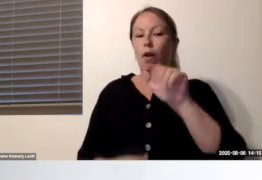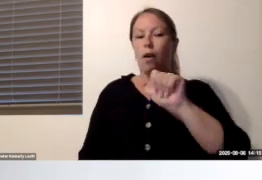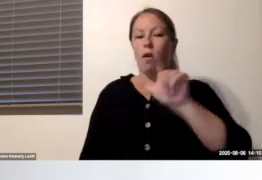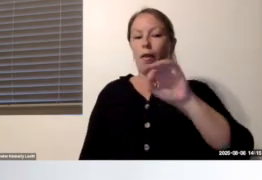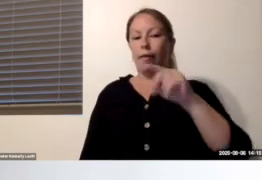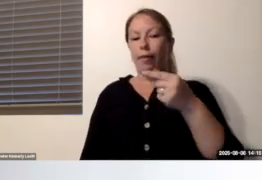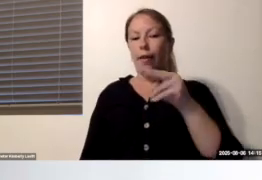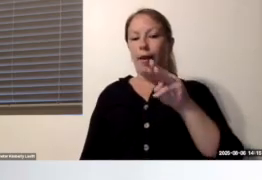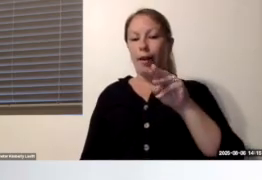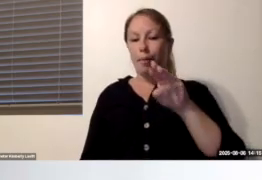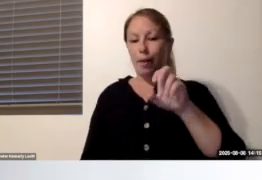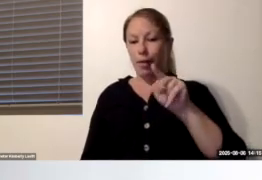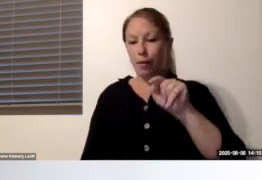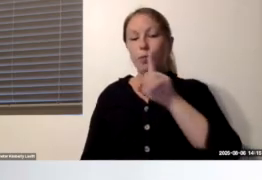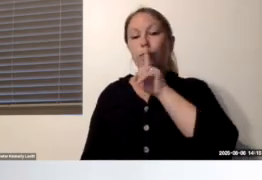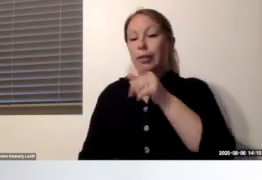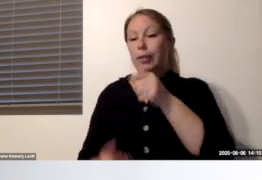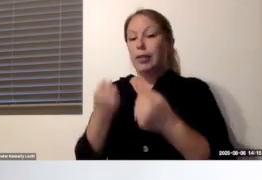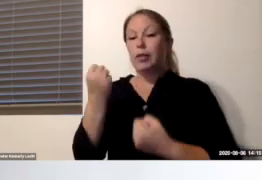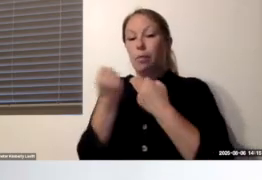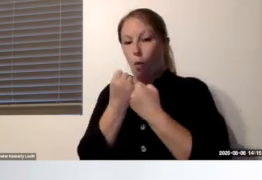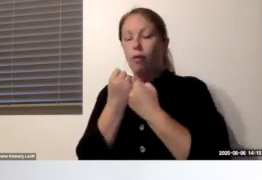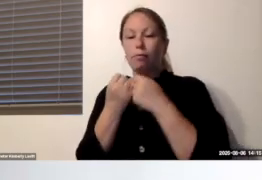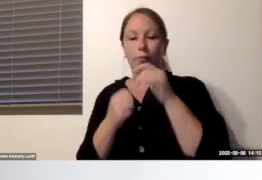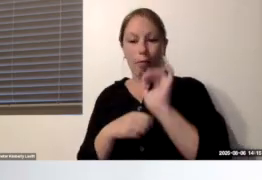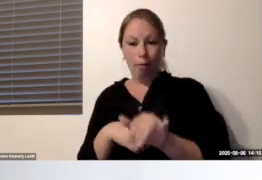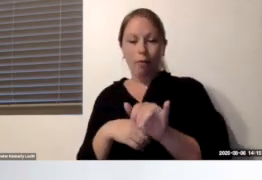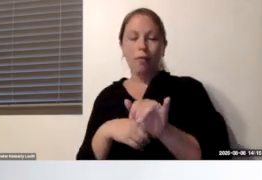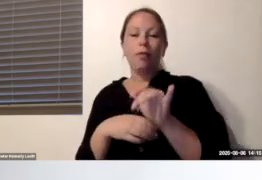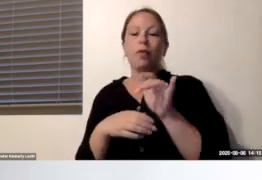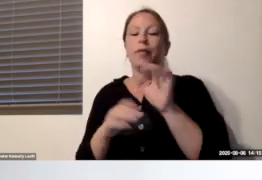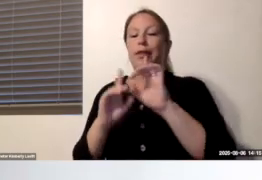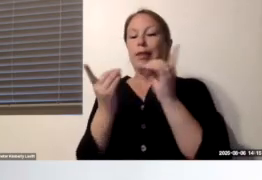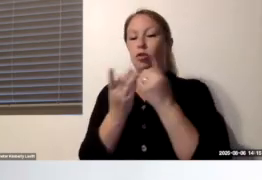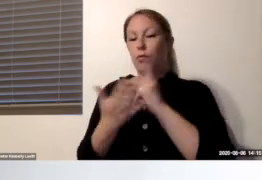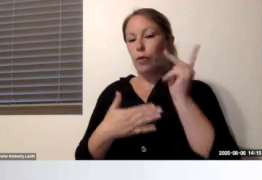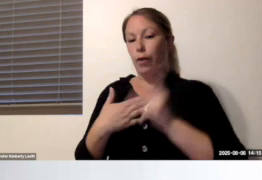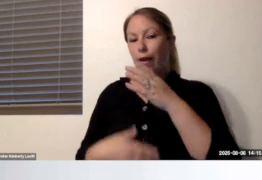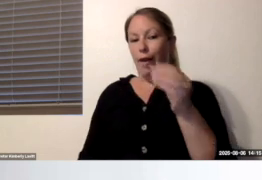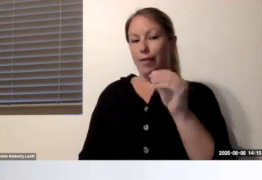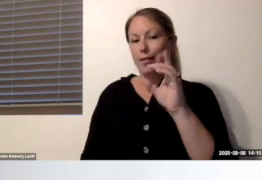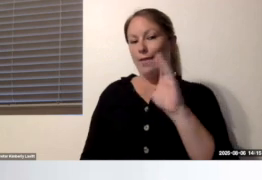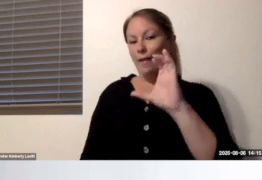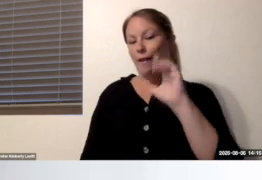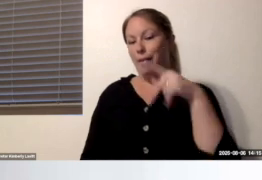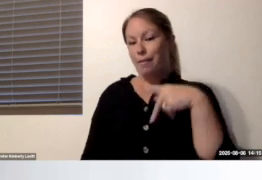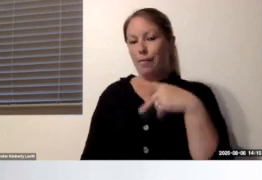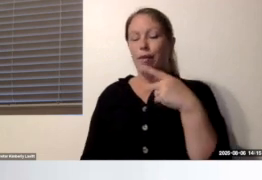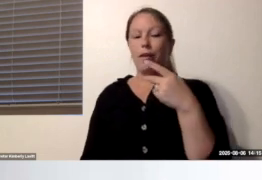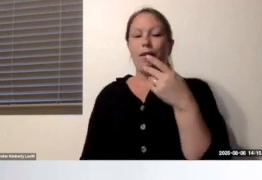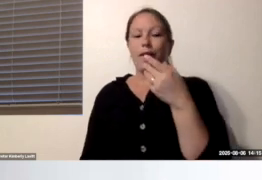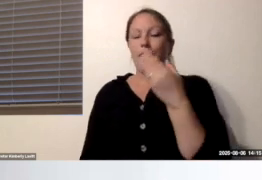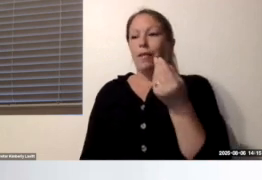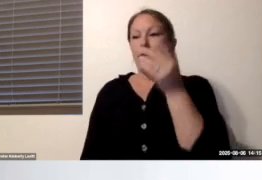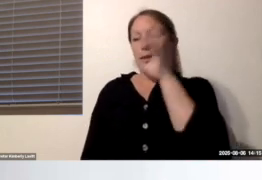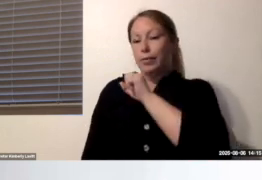we absolutely would support alignment between the various district programs and DCAP. And then I guess, I